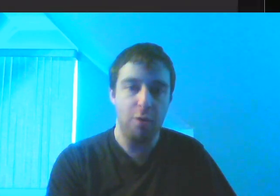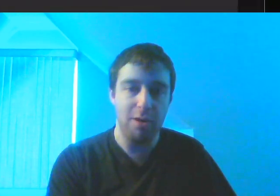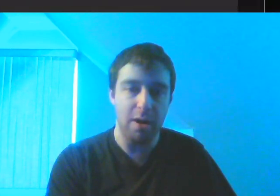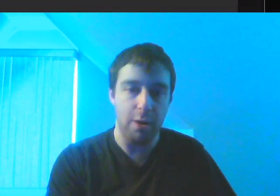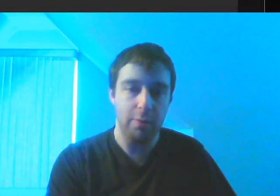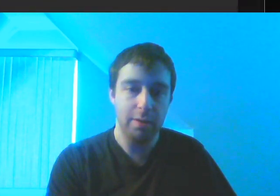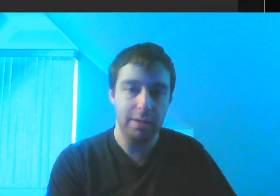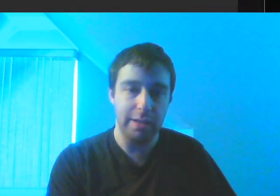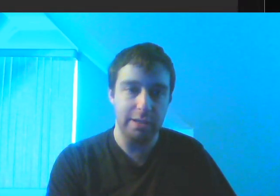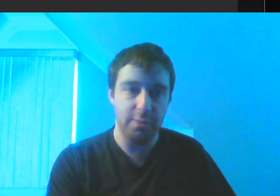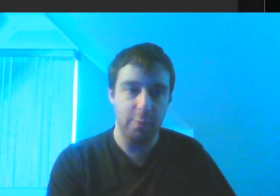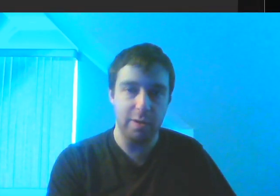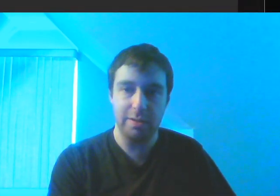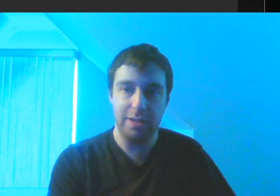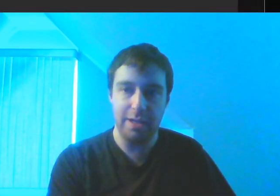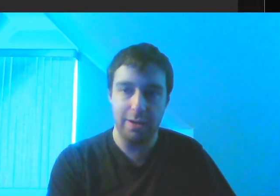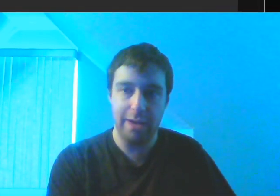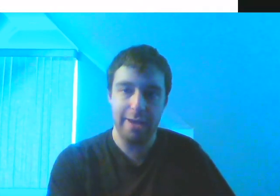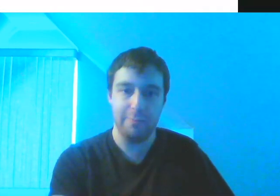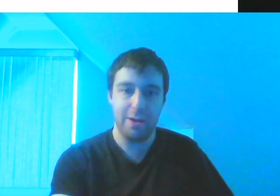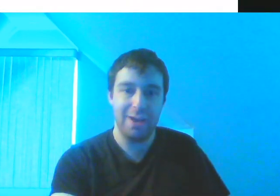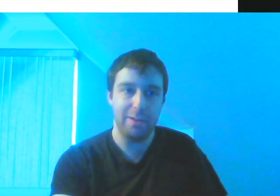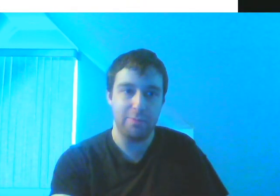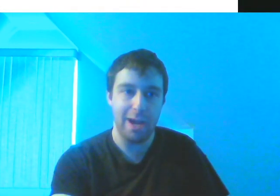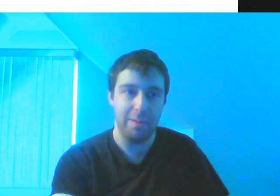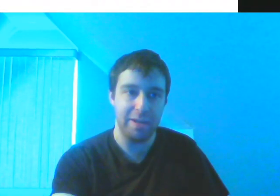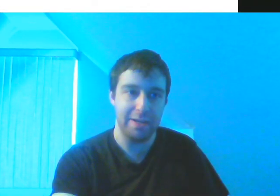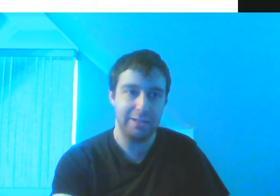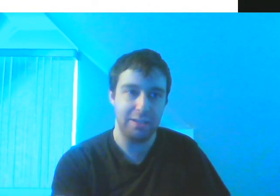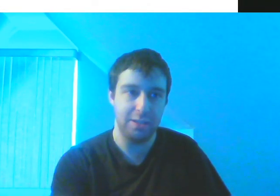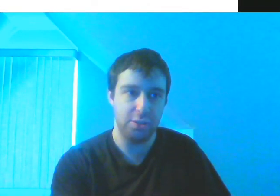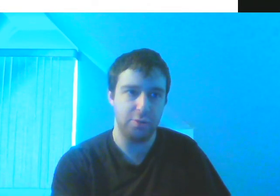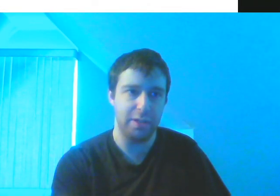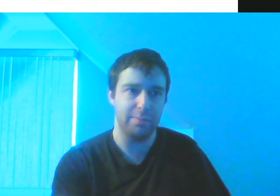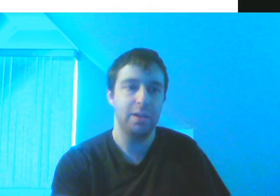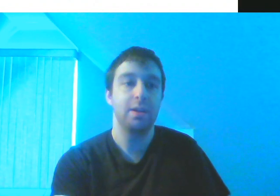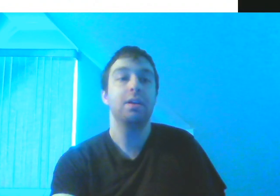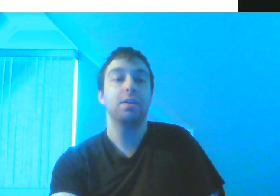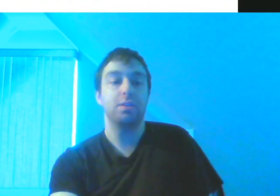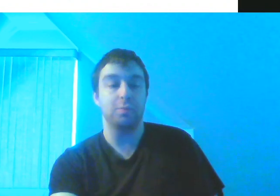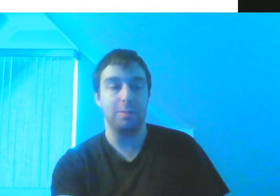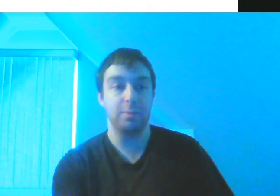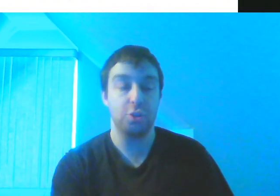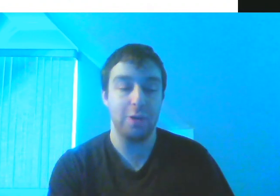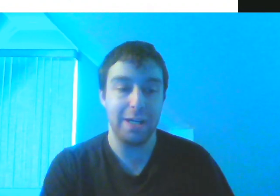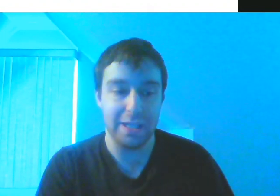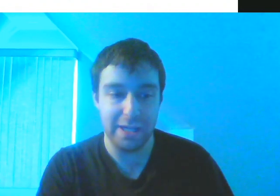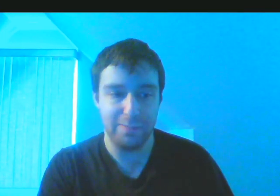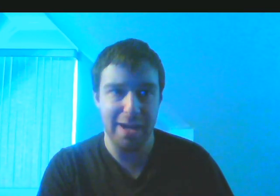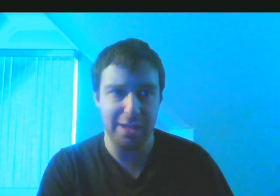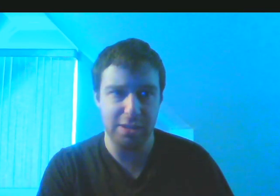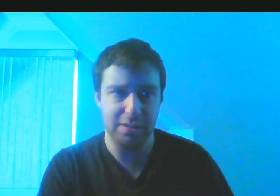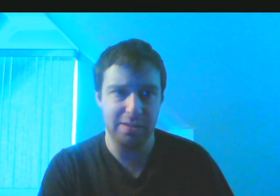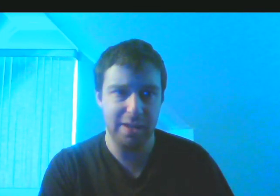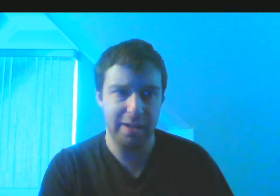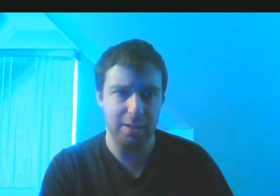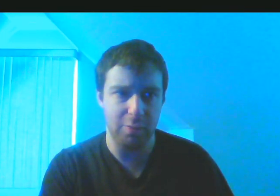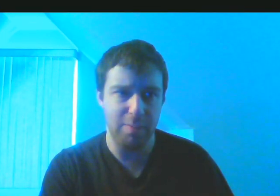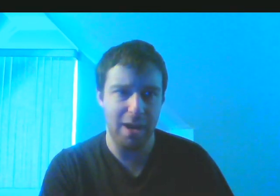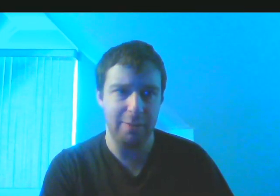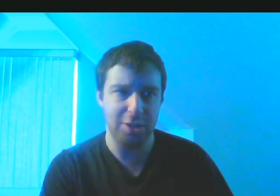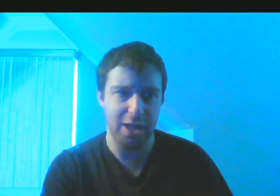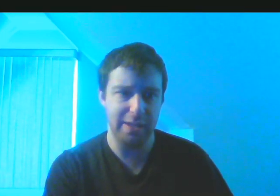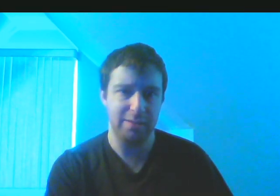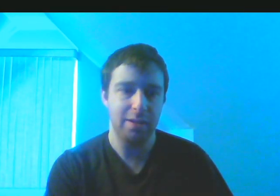Andrew Cuomo is for the, hang on, we're having a problem connecting to the stream. So we will try to connect back in just a second.